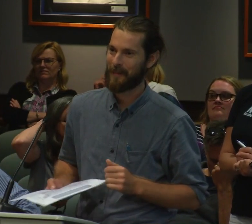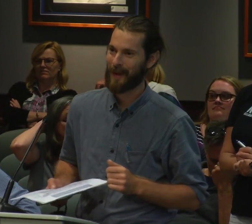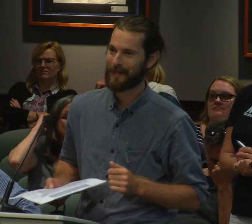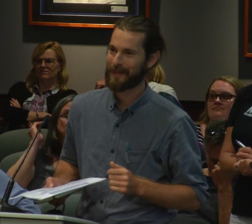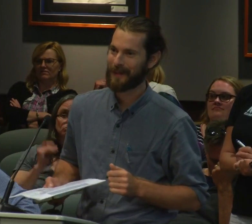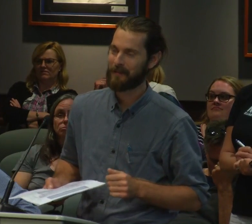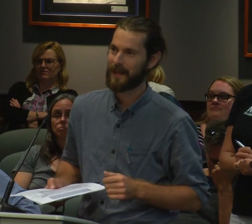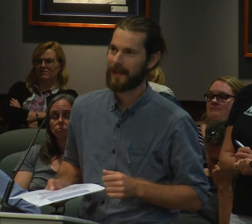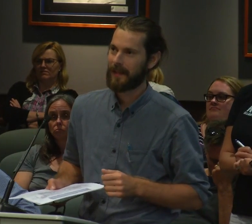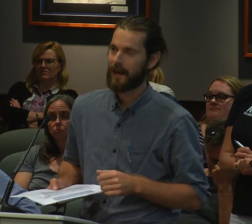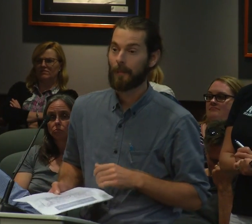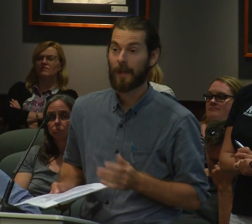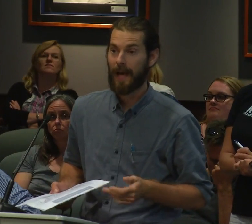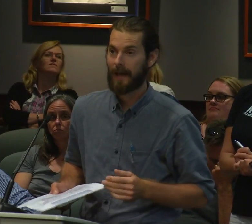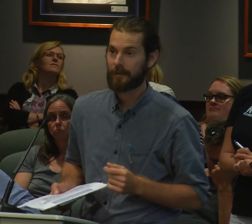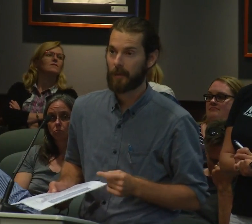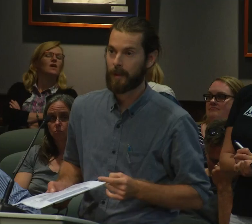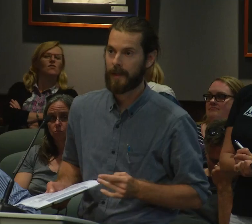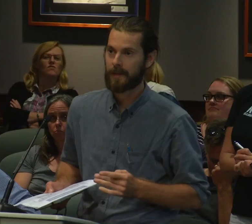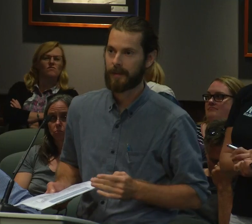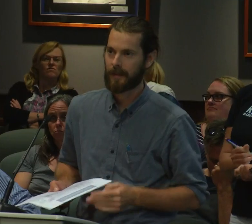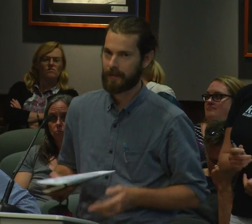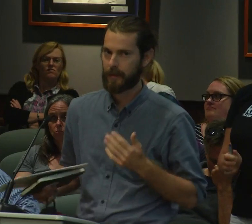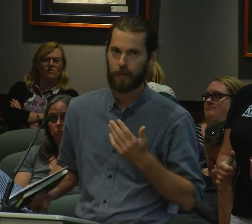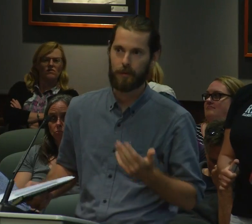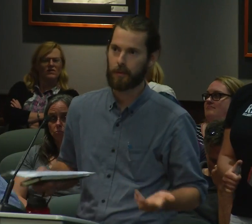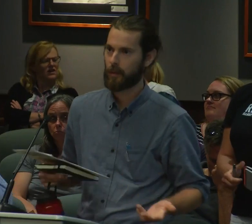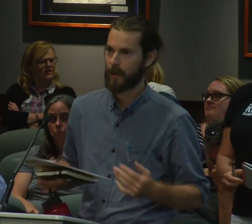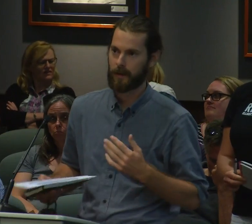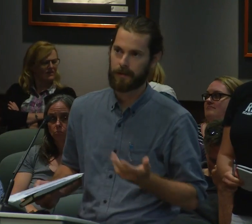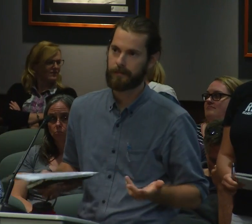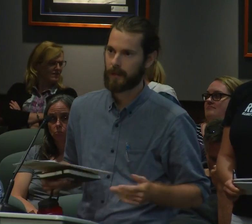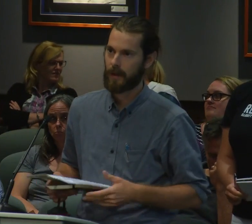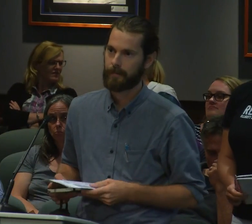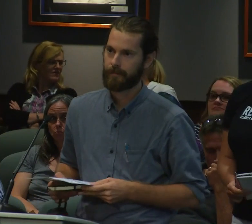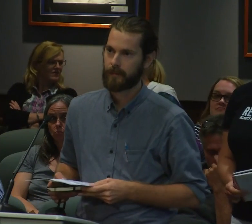from a modeling perspective, but looking at active stormwater management, kind of a new stormwater